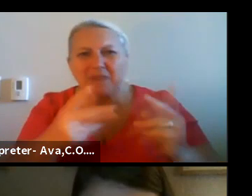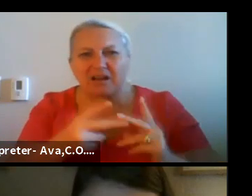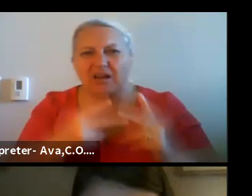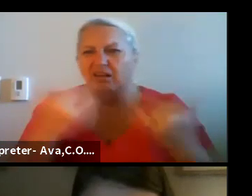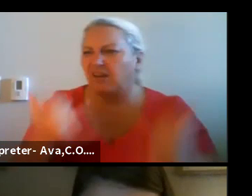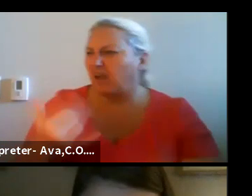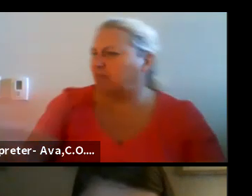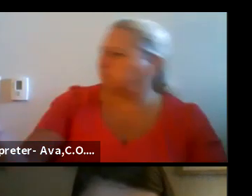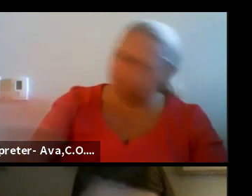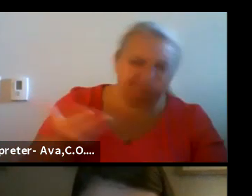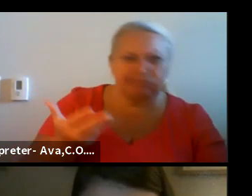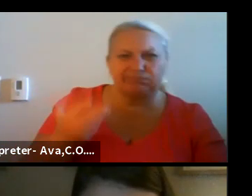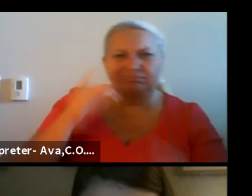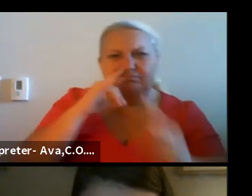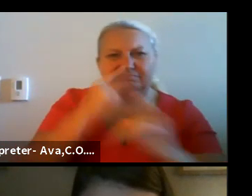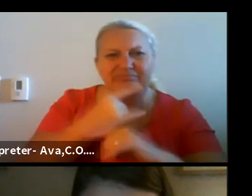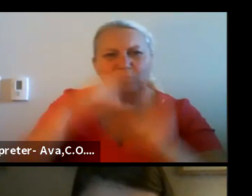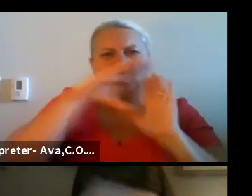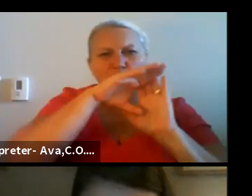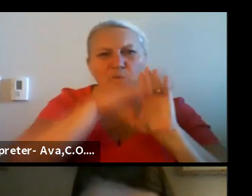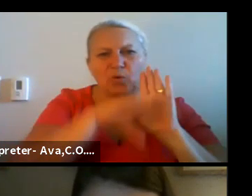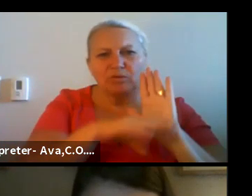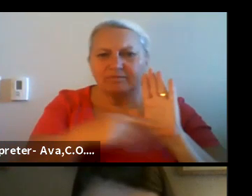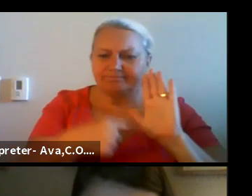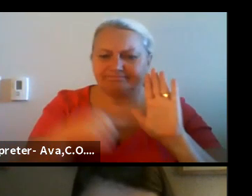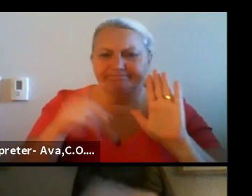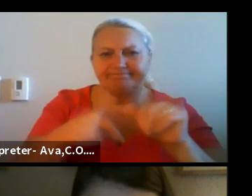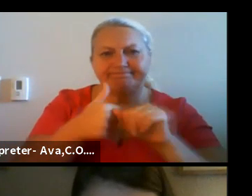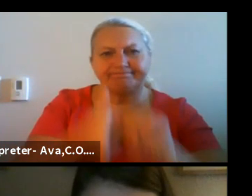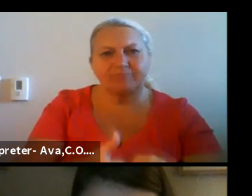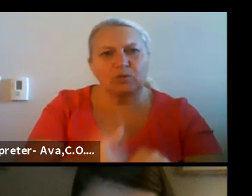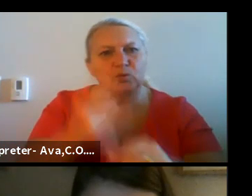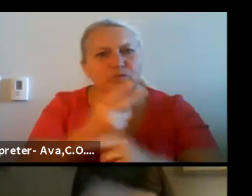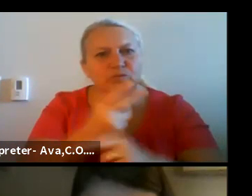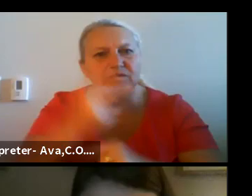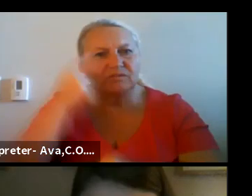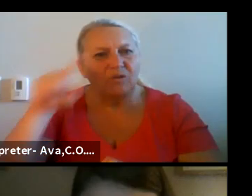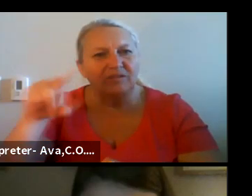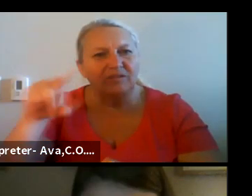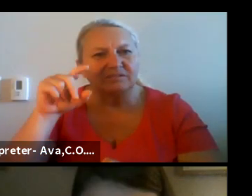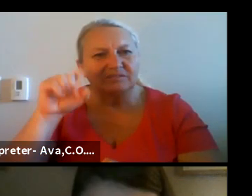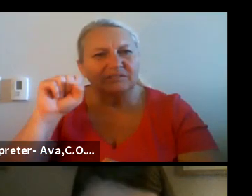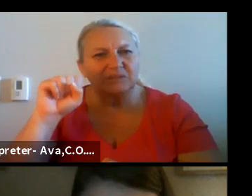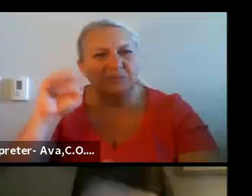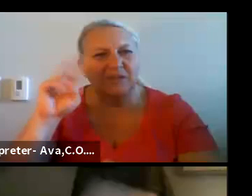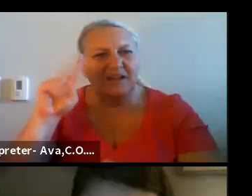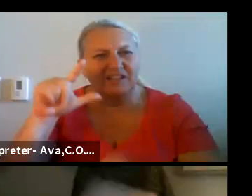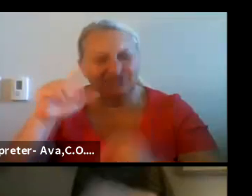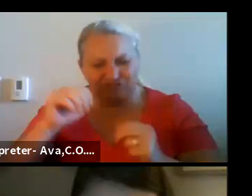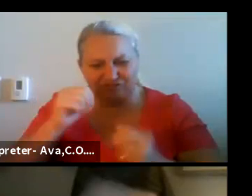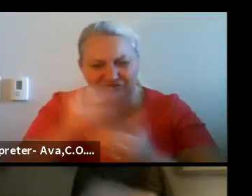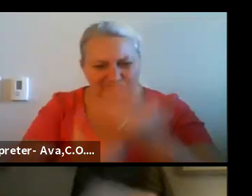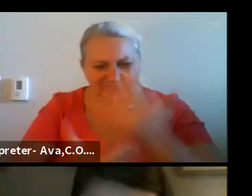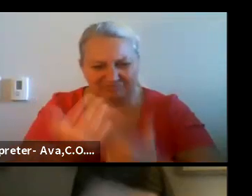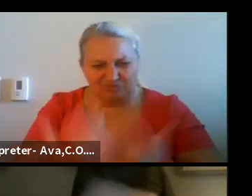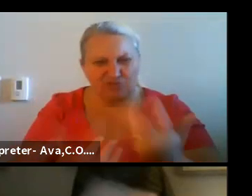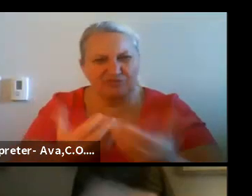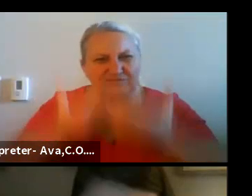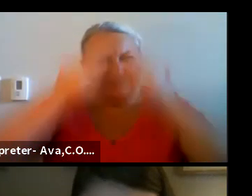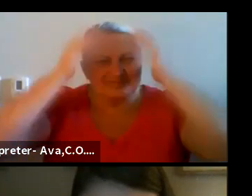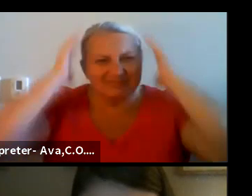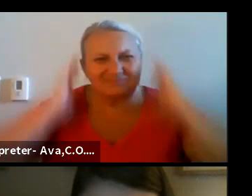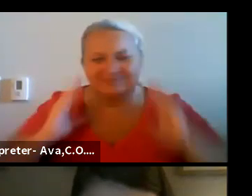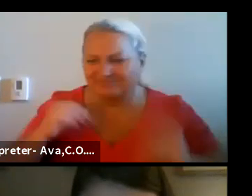booklet. Like, it's, you know, I was going to say as thick as your arm, which is such a lie. And, you know, maybe as thick